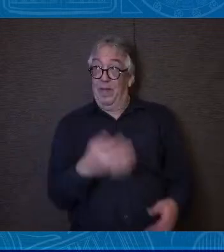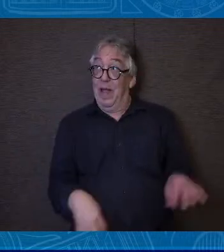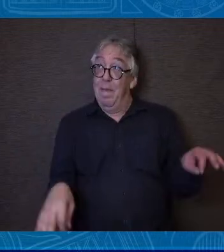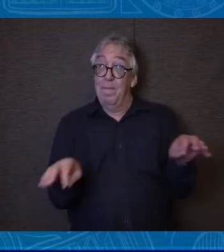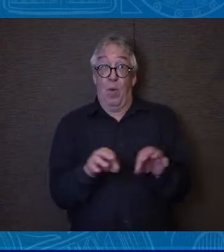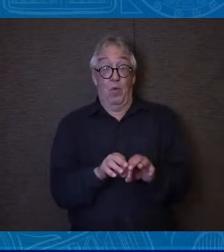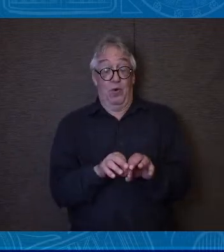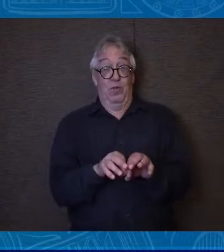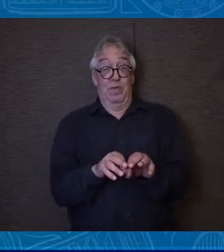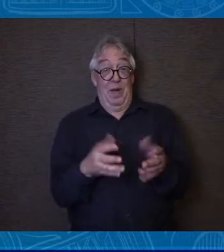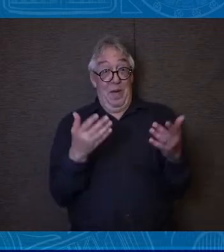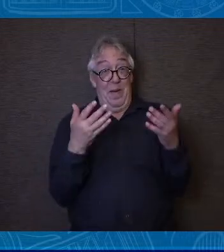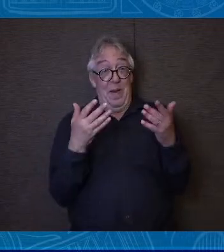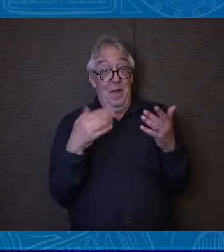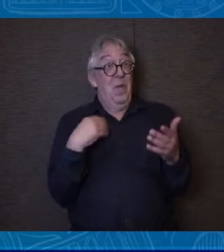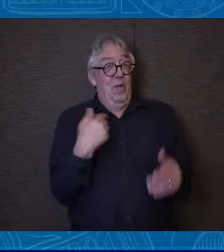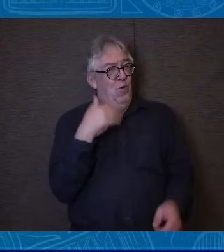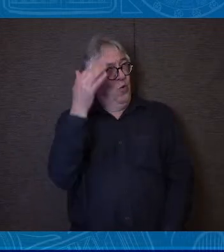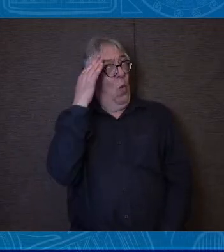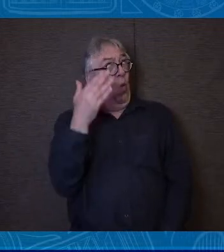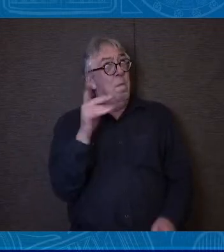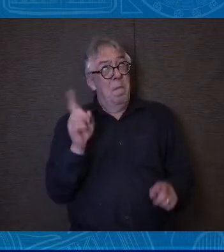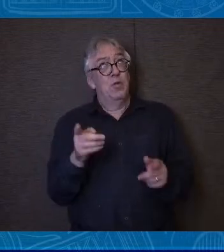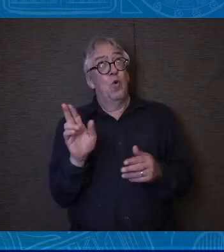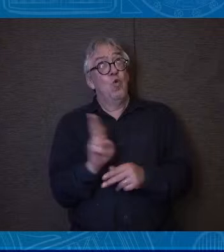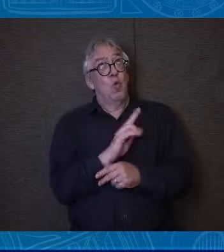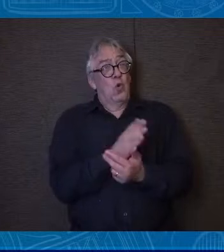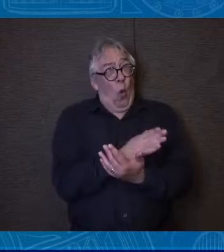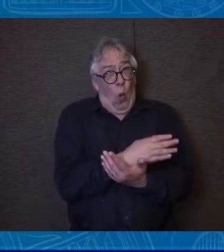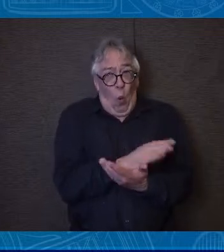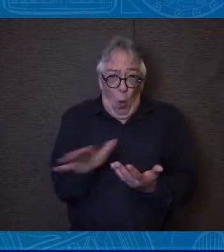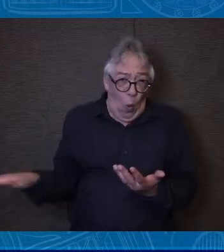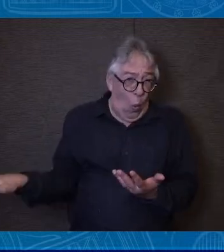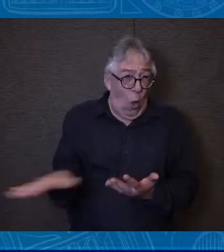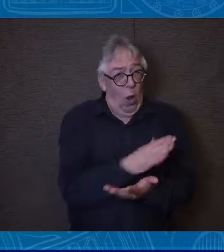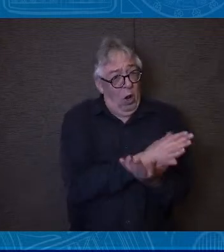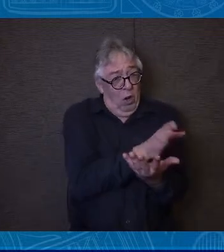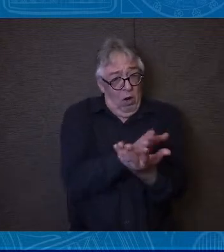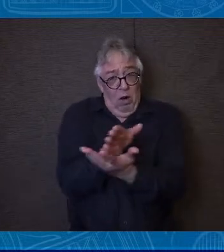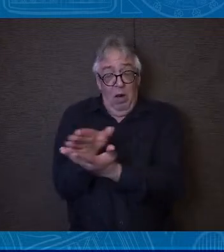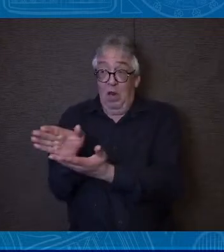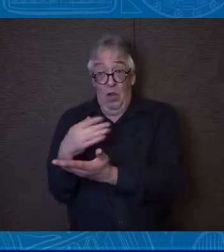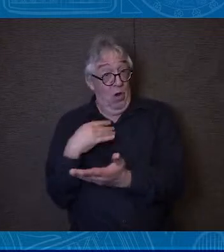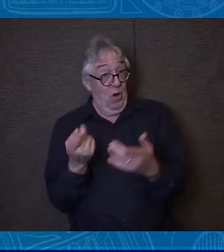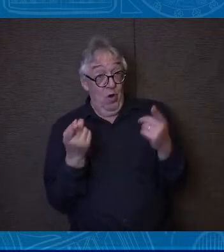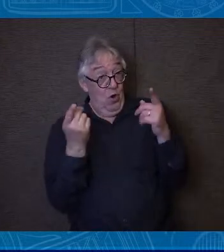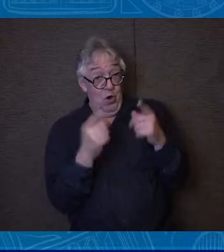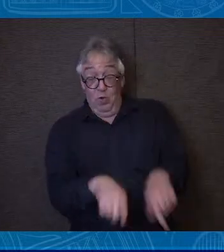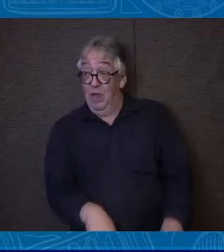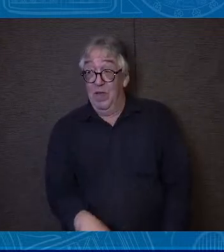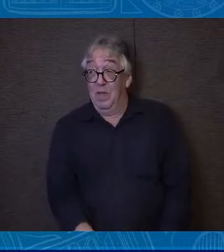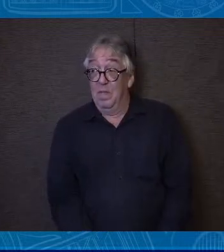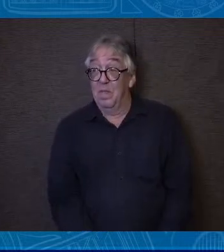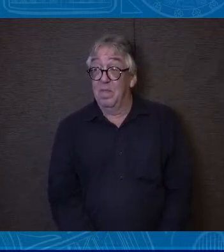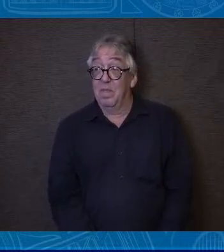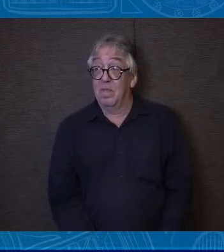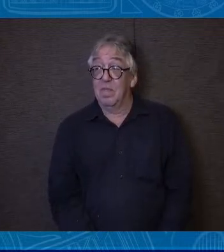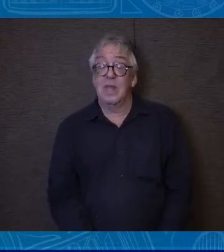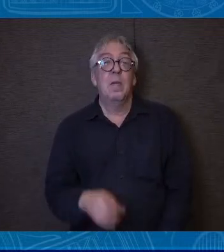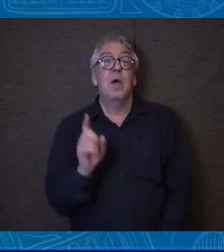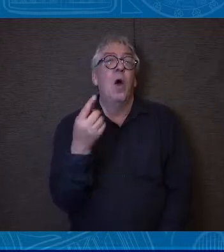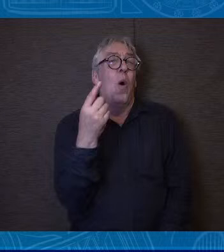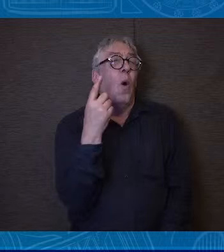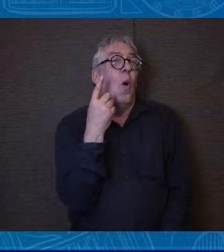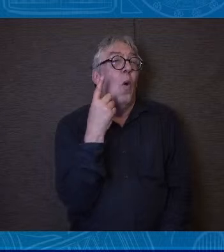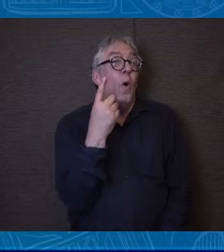We will know how important it is. And that's why I fully agree with you that we can actually go through you. But there is one